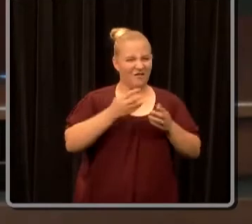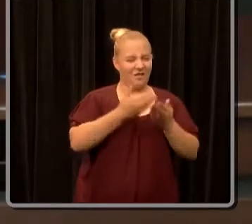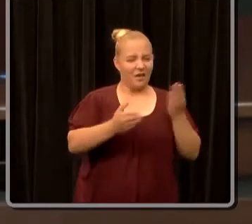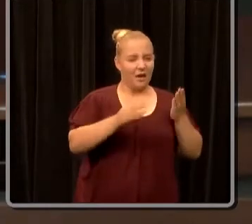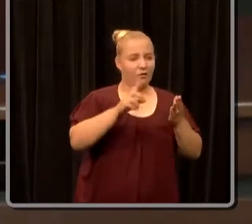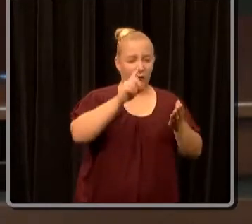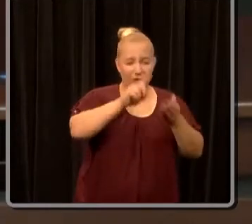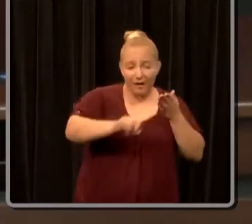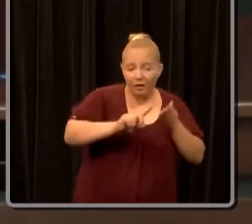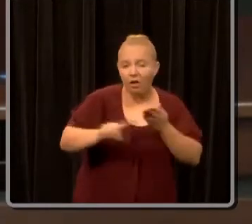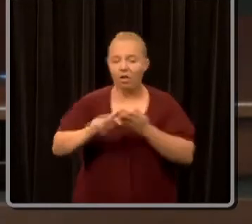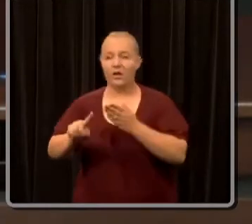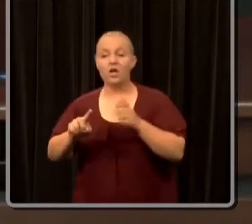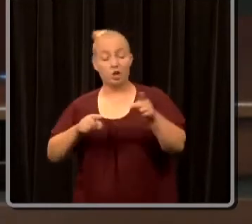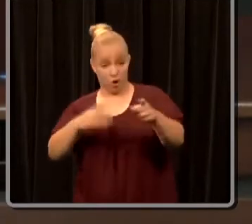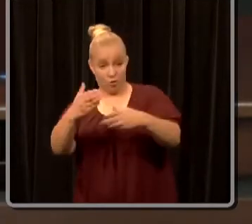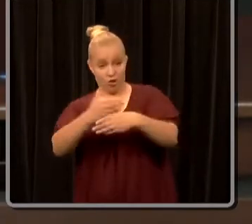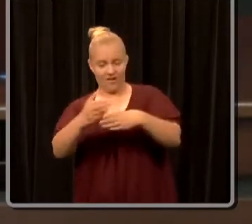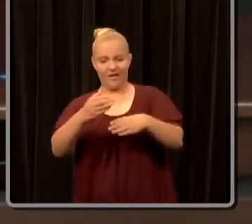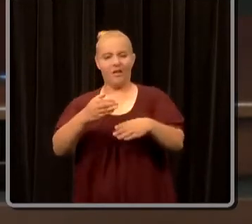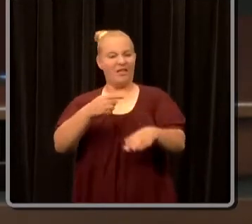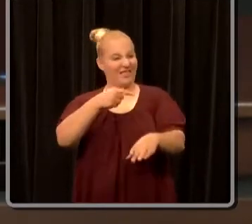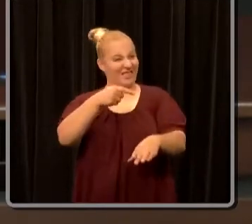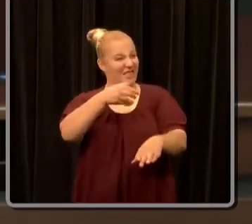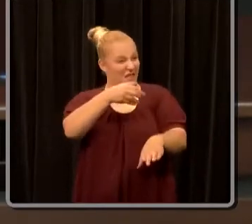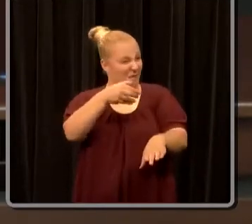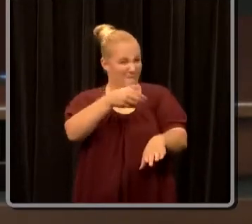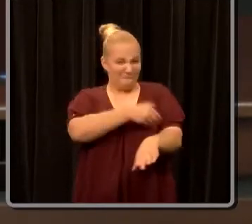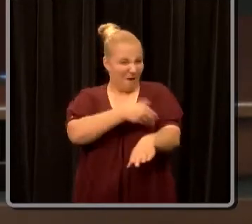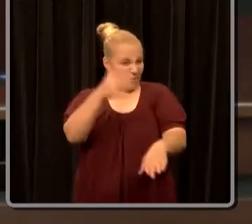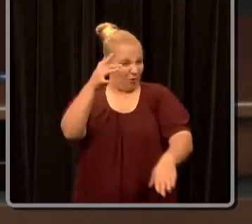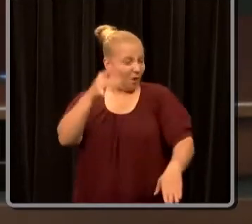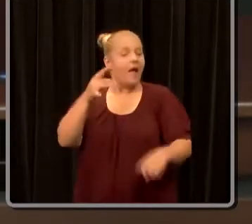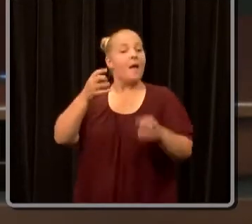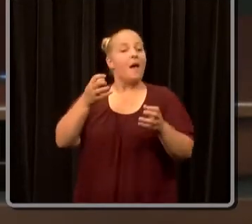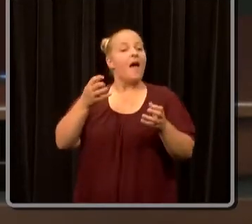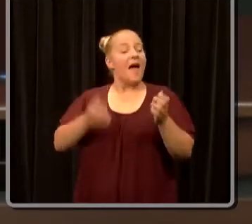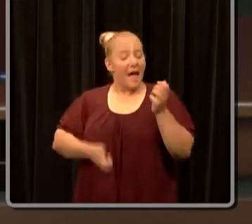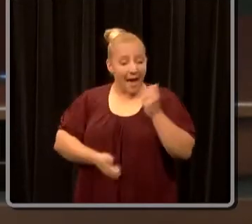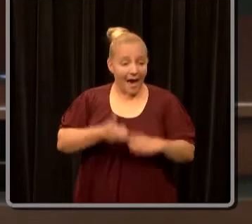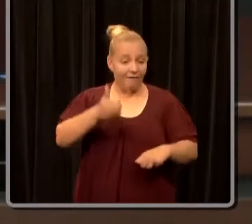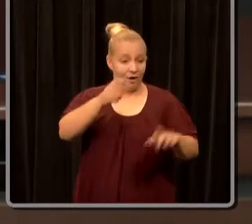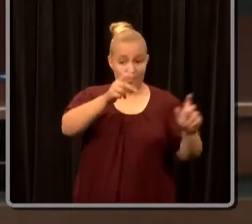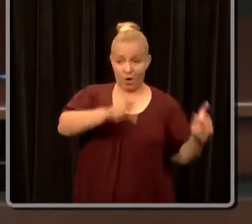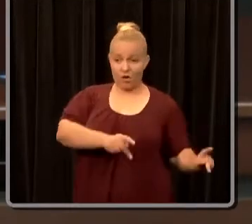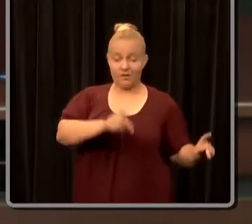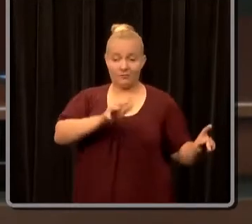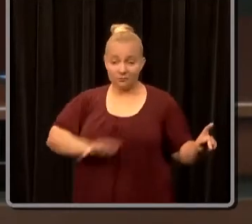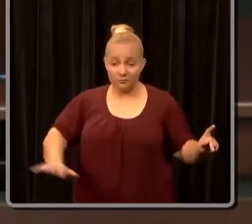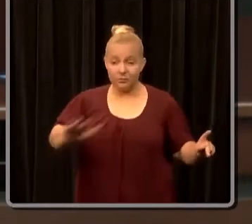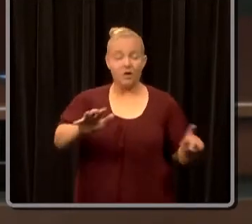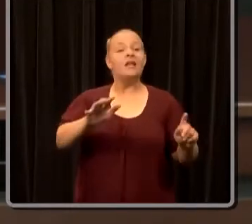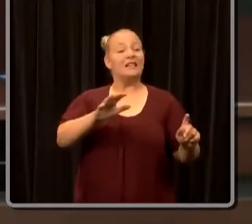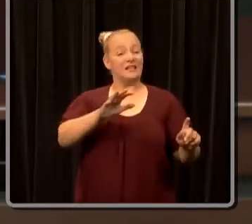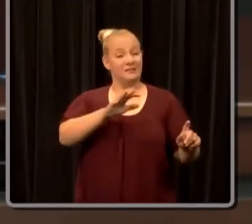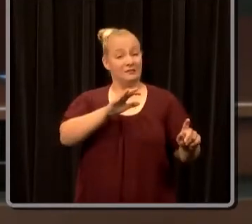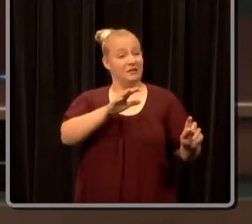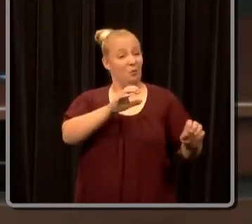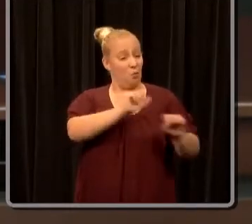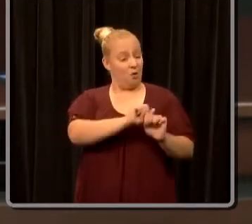that you guys share with us is the power of this is that every single person that works for the